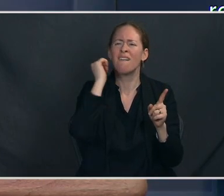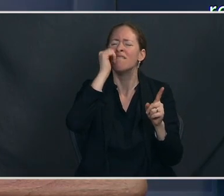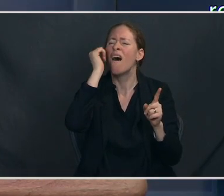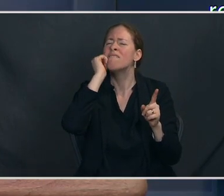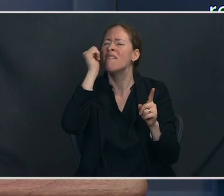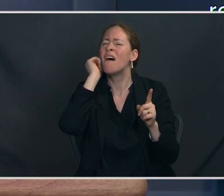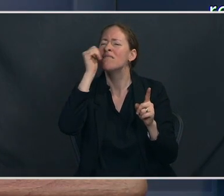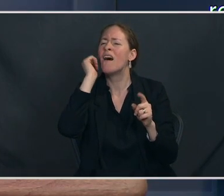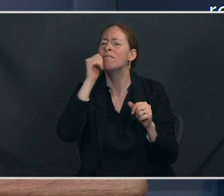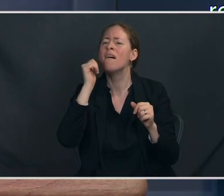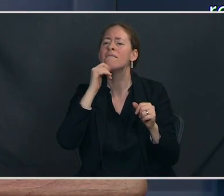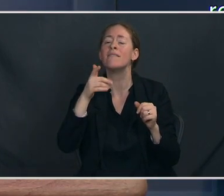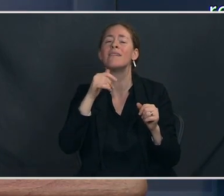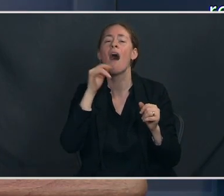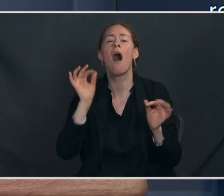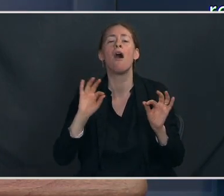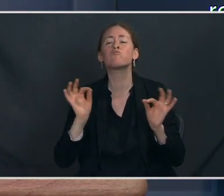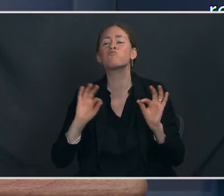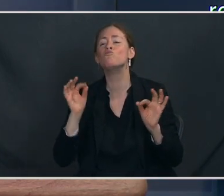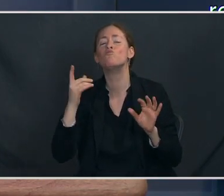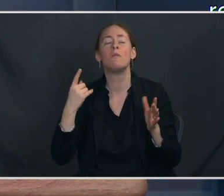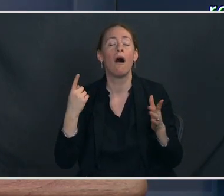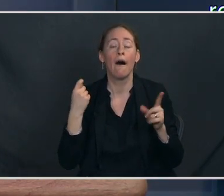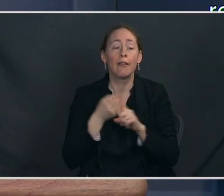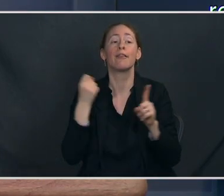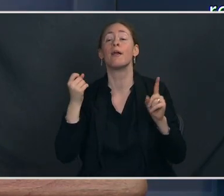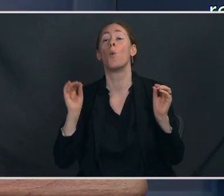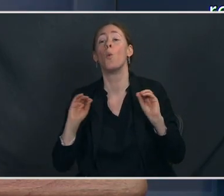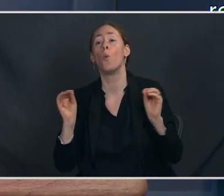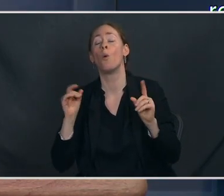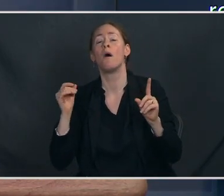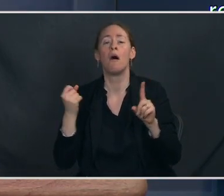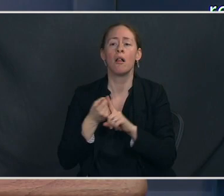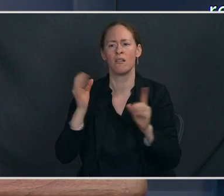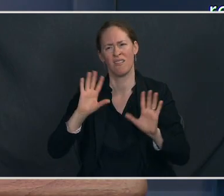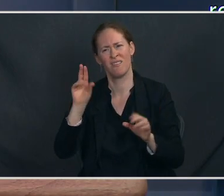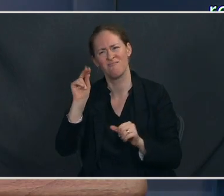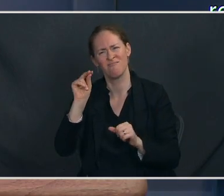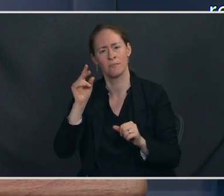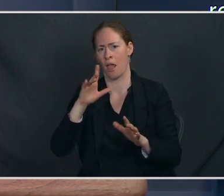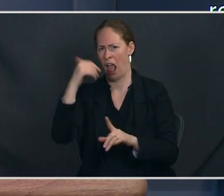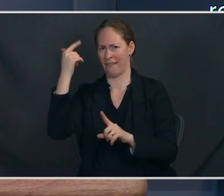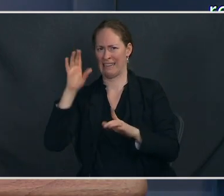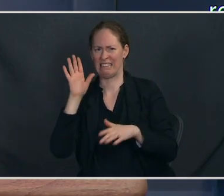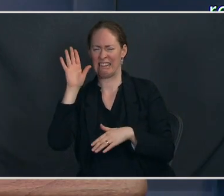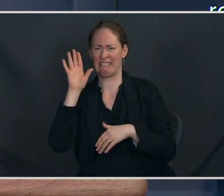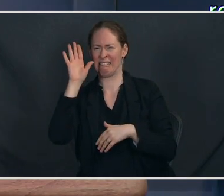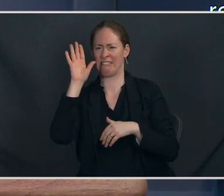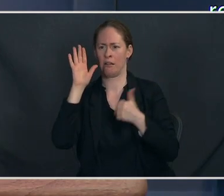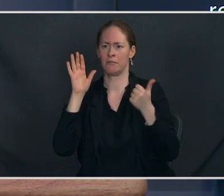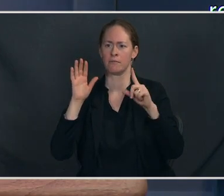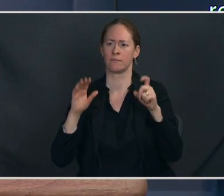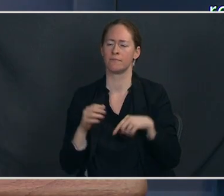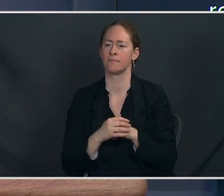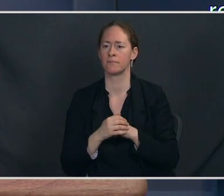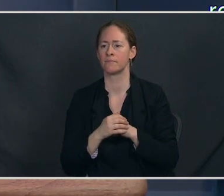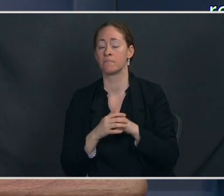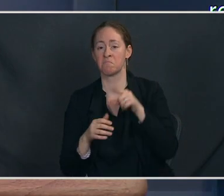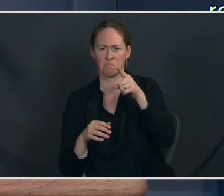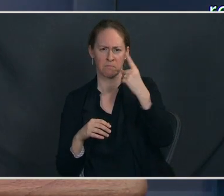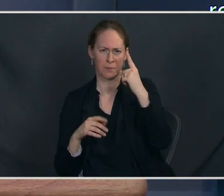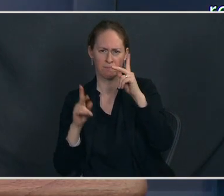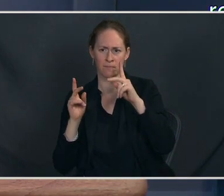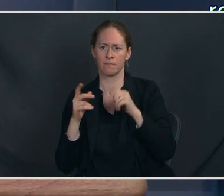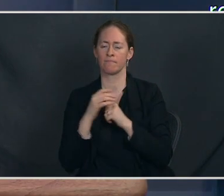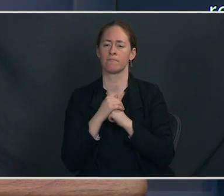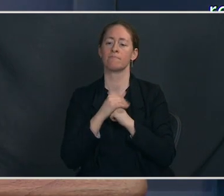issue that comes up and prompts questioning. Go ahead in the back. Thank you, Jen, and thank you for making sure